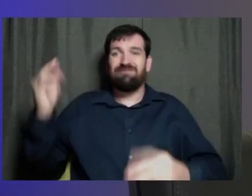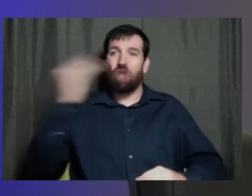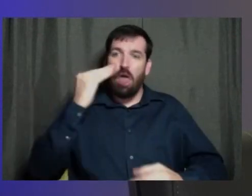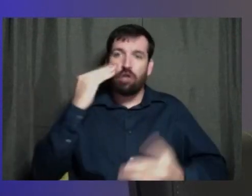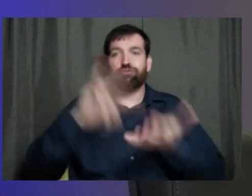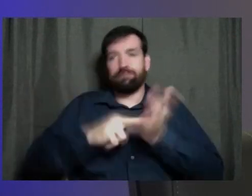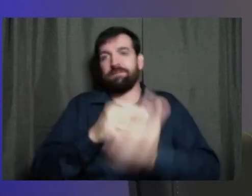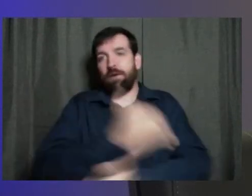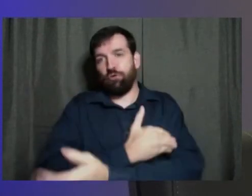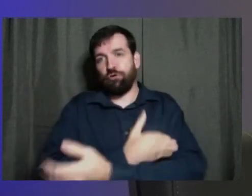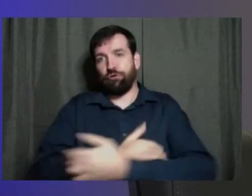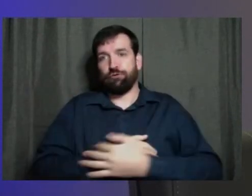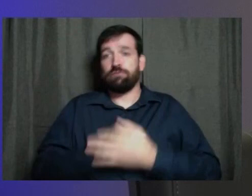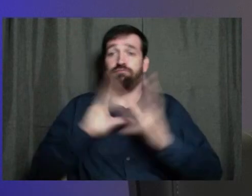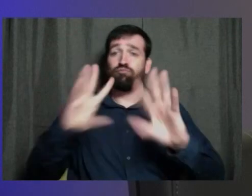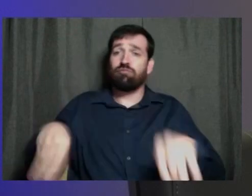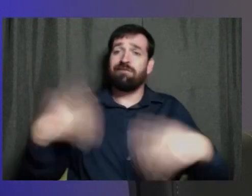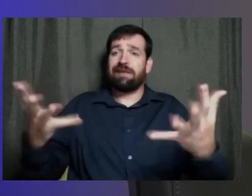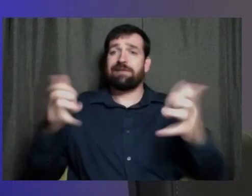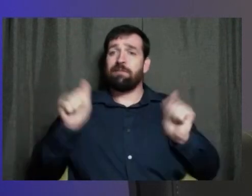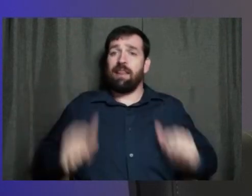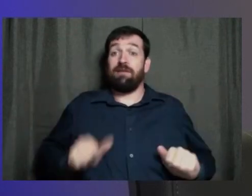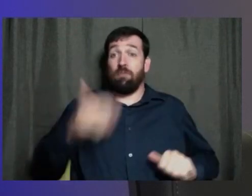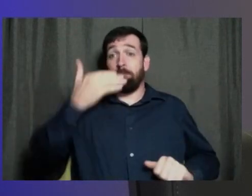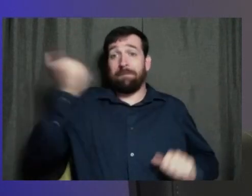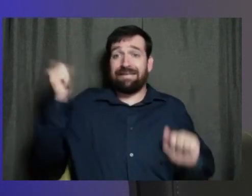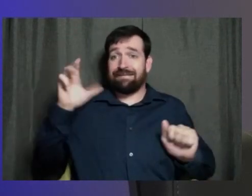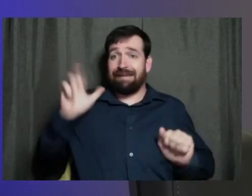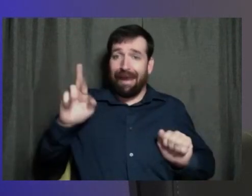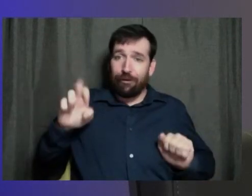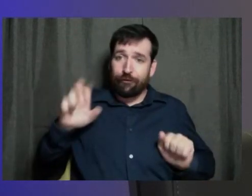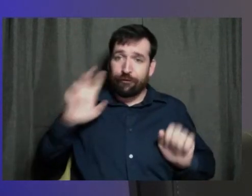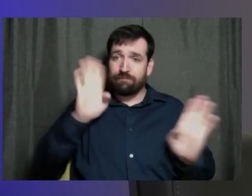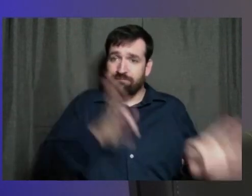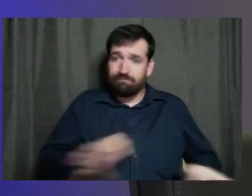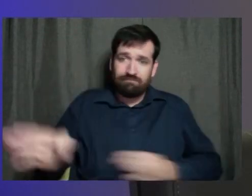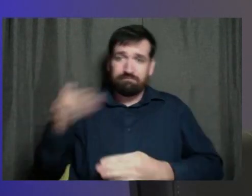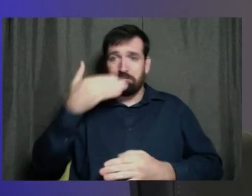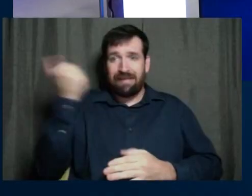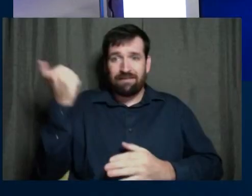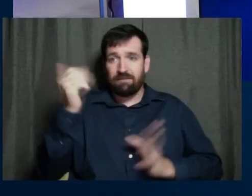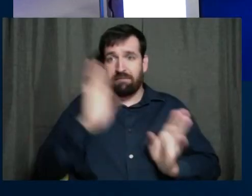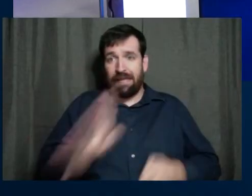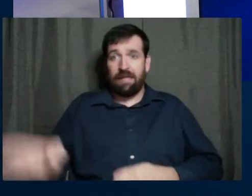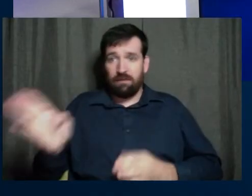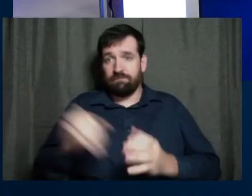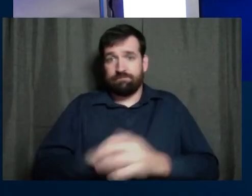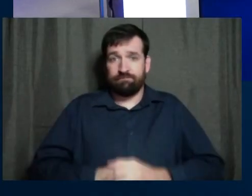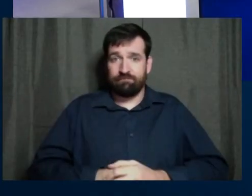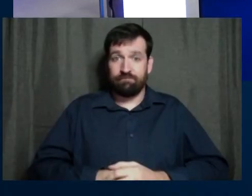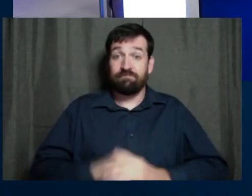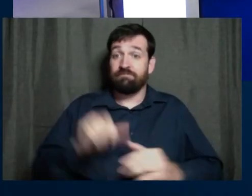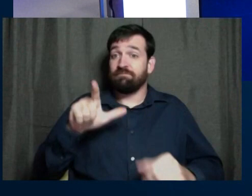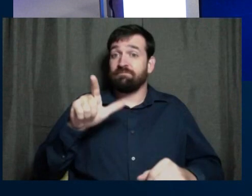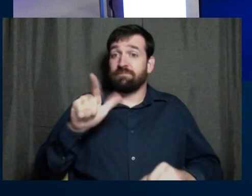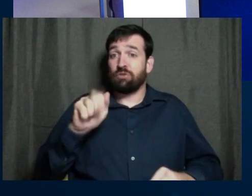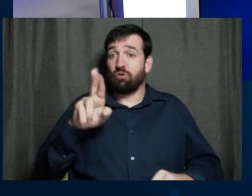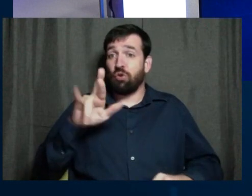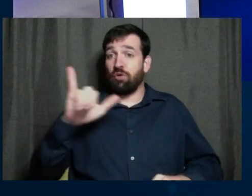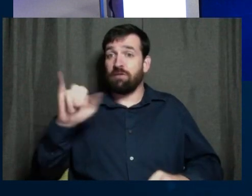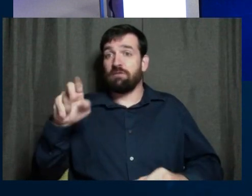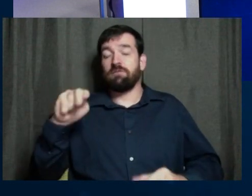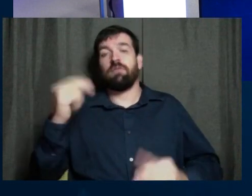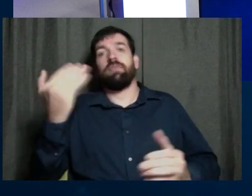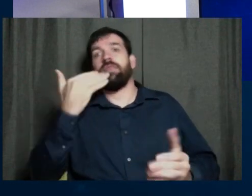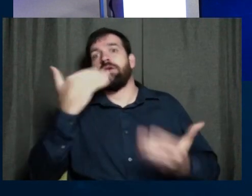absolutely gives us the ability to take the best care, design the best plan of preventative care. All right, Lauren, just first of all, thank you again, like Dr.